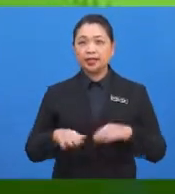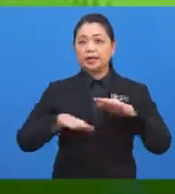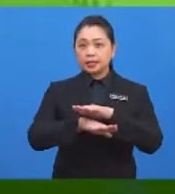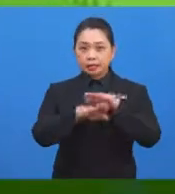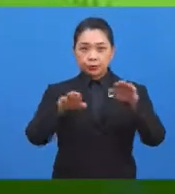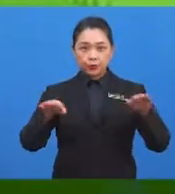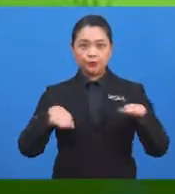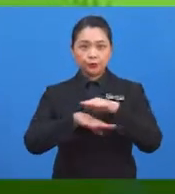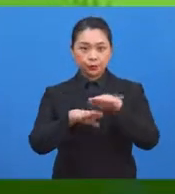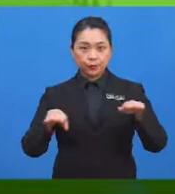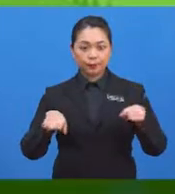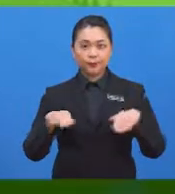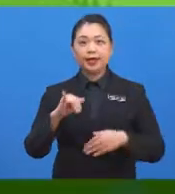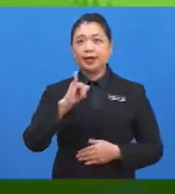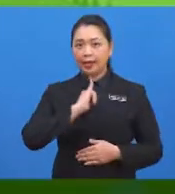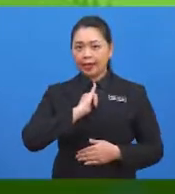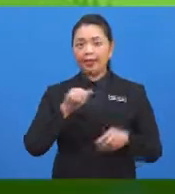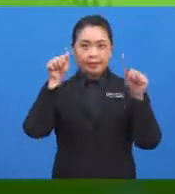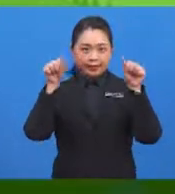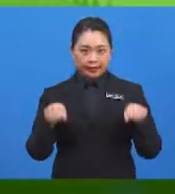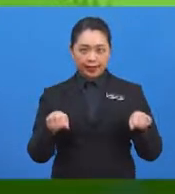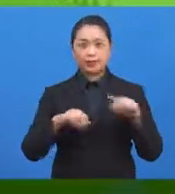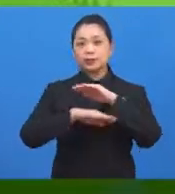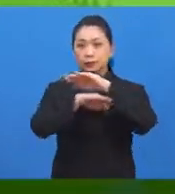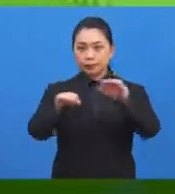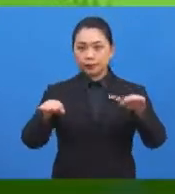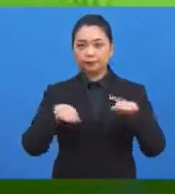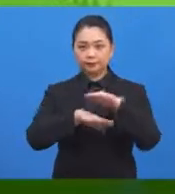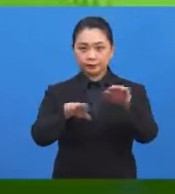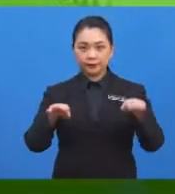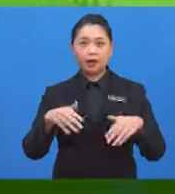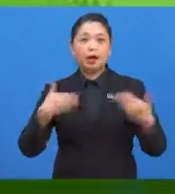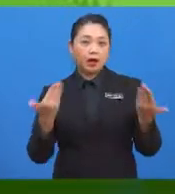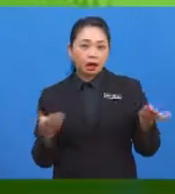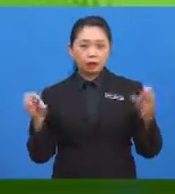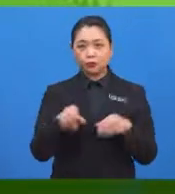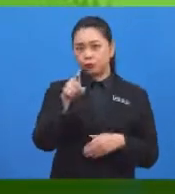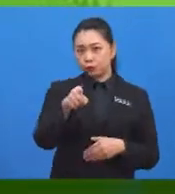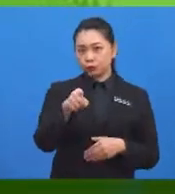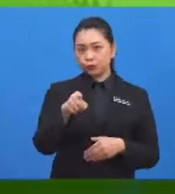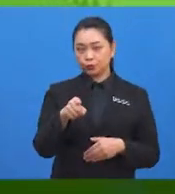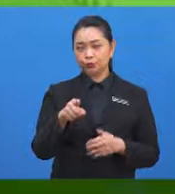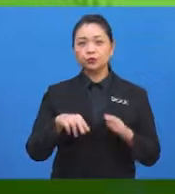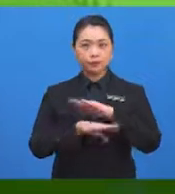Swim. I can swim. How do you swim? Show me.